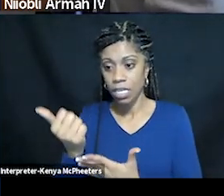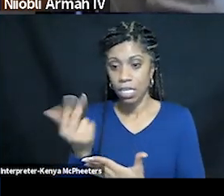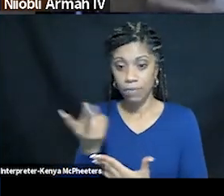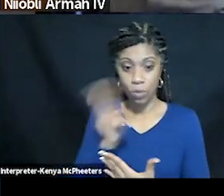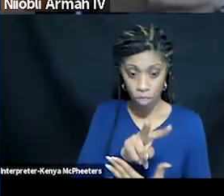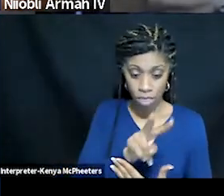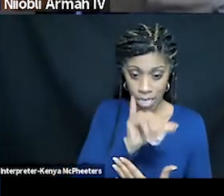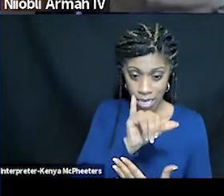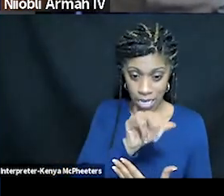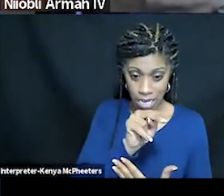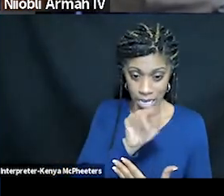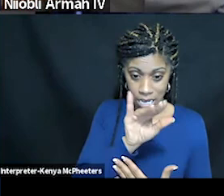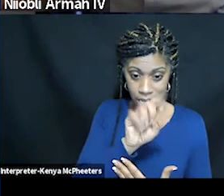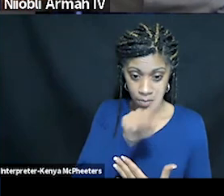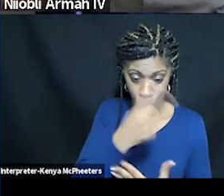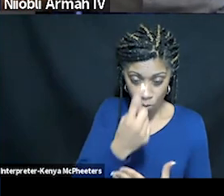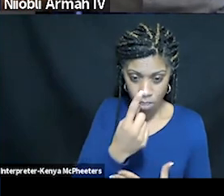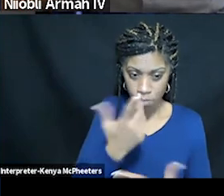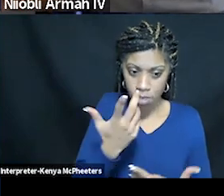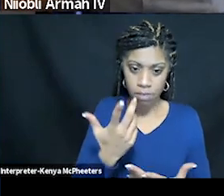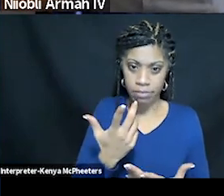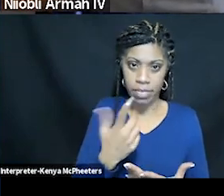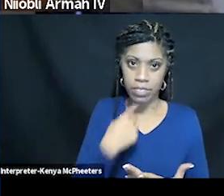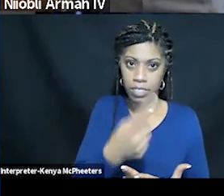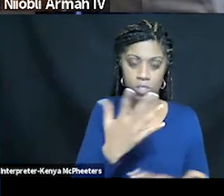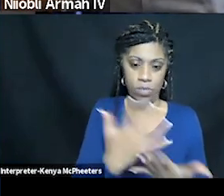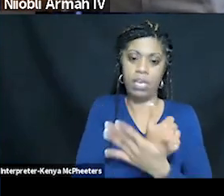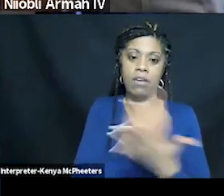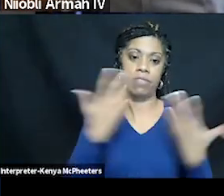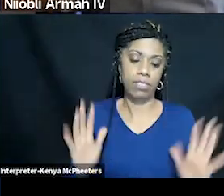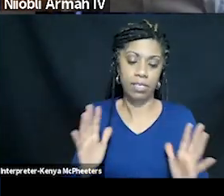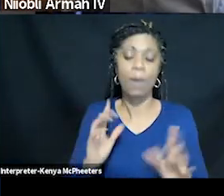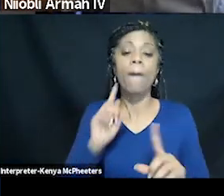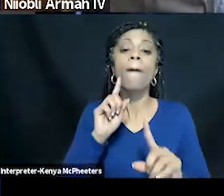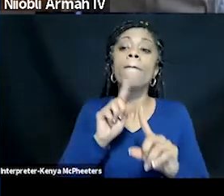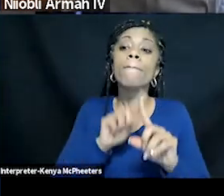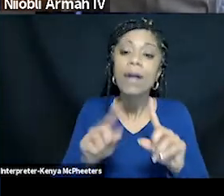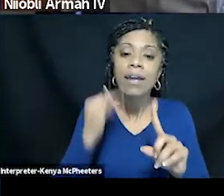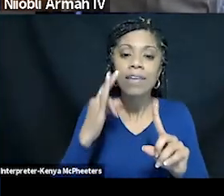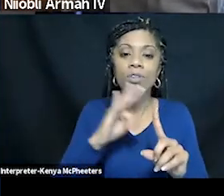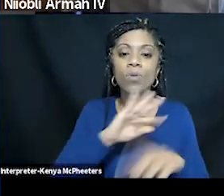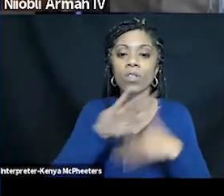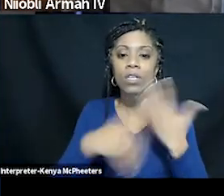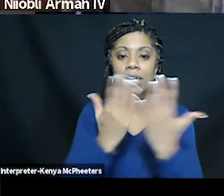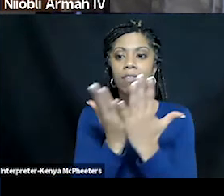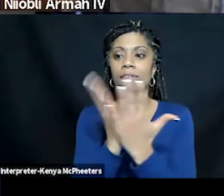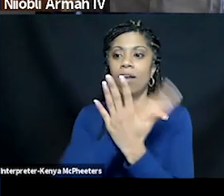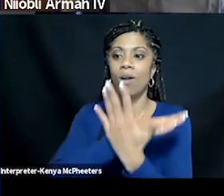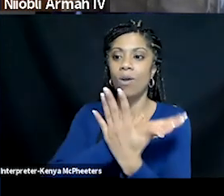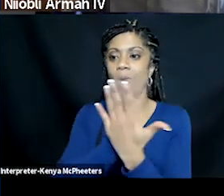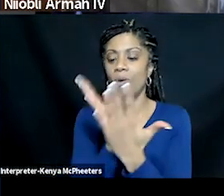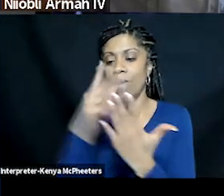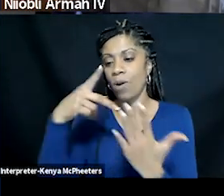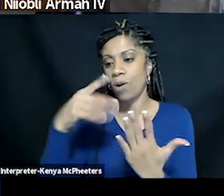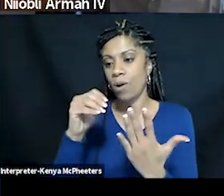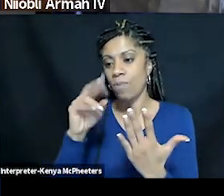they make. But if you look at the total financial asset portfolio, you're going to not just say, like, tell me how much income you make, tell me